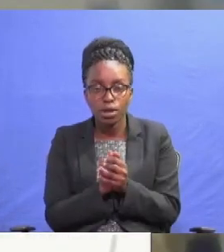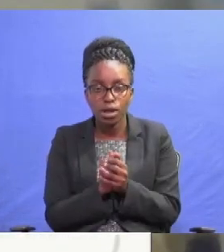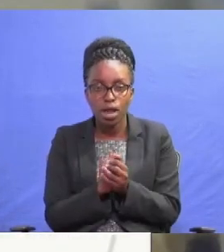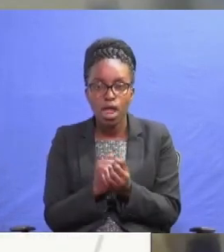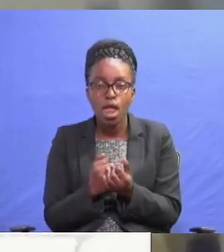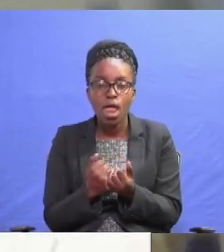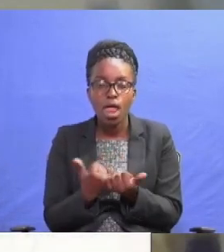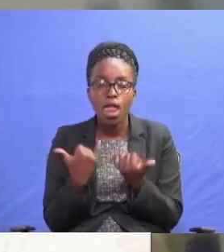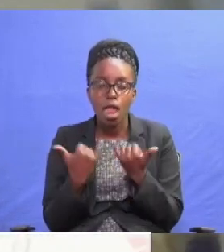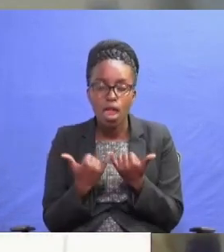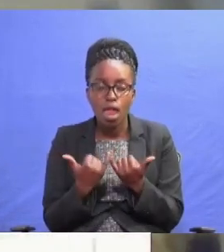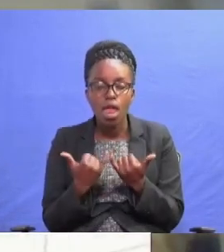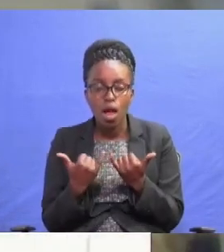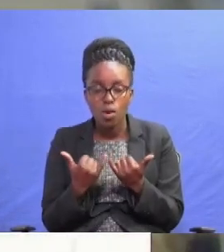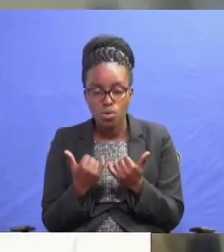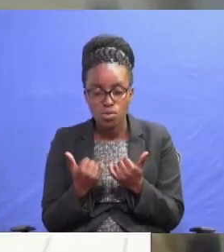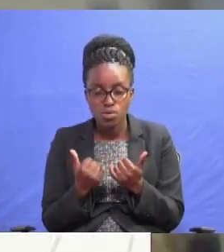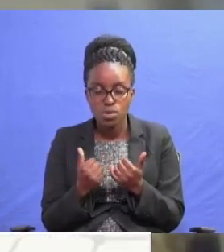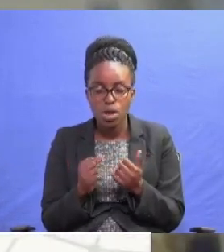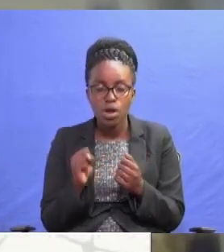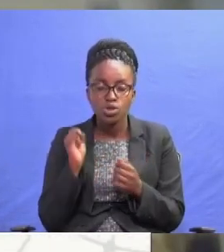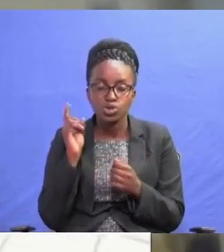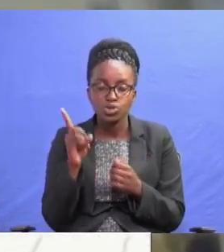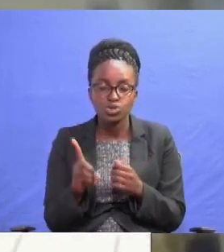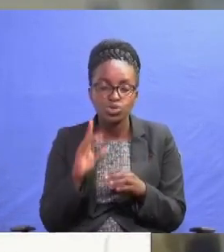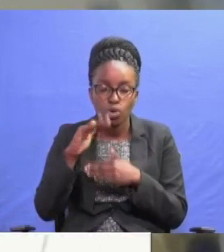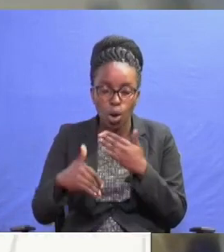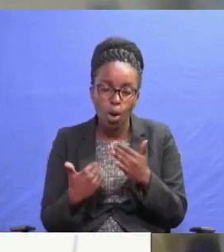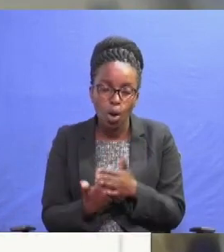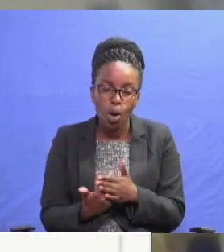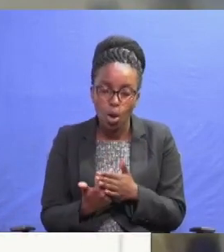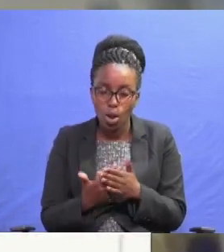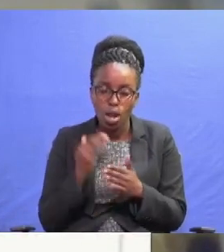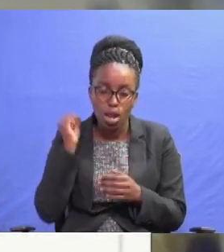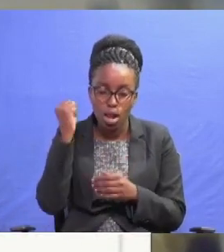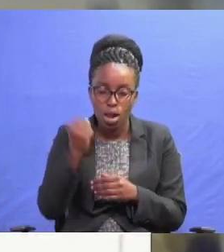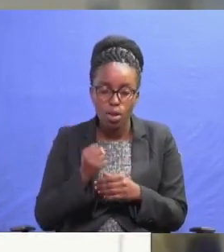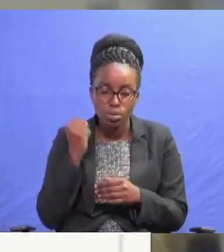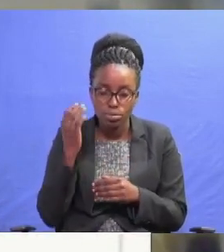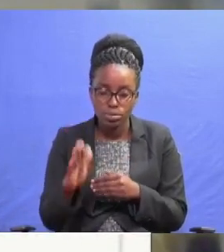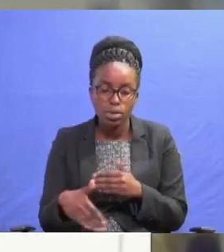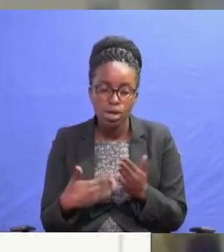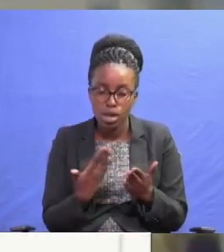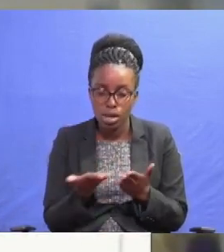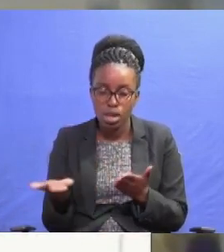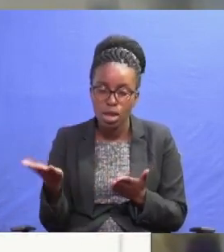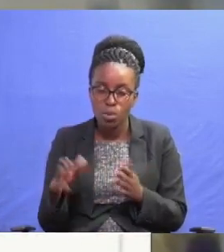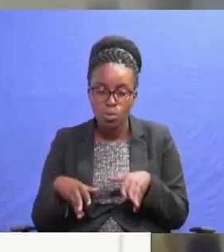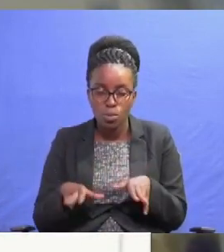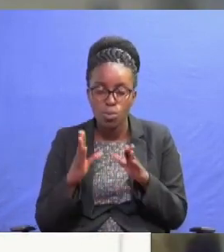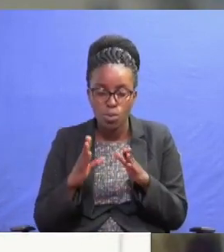obviously, should you be on this pathway, or should there be a bridge along the way, usually these materials knock down those bridges